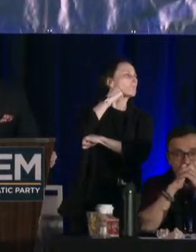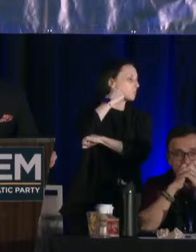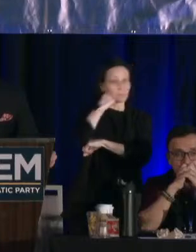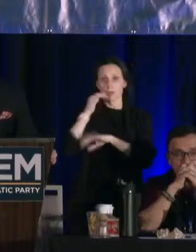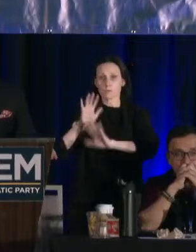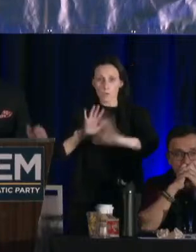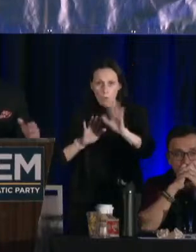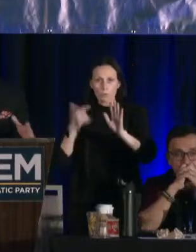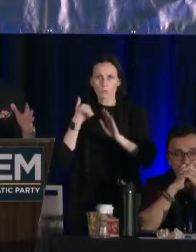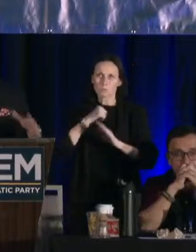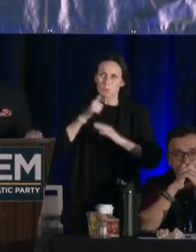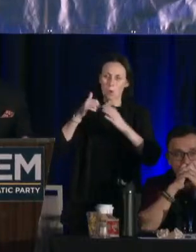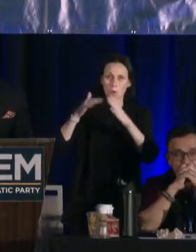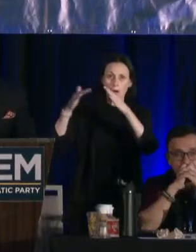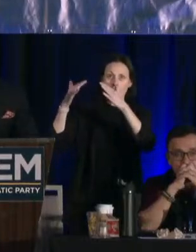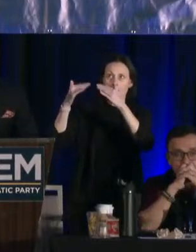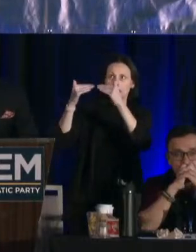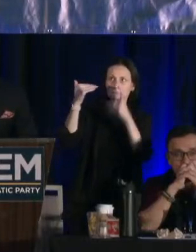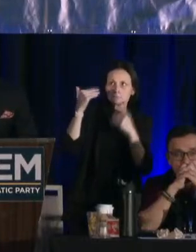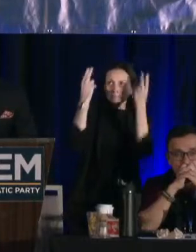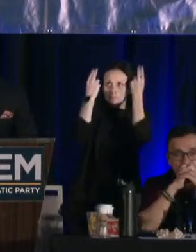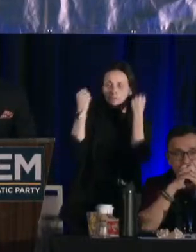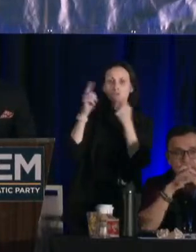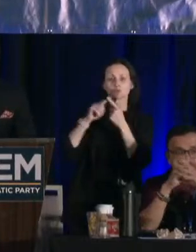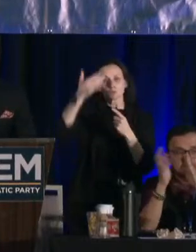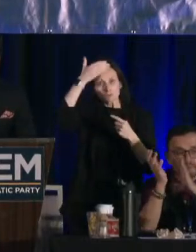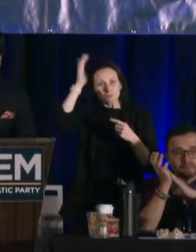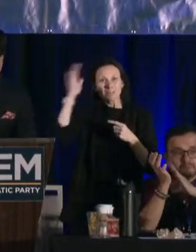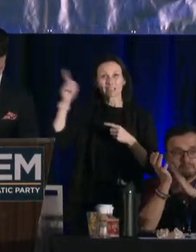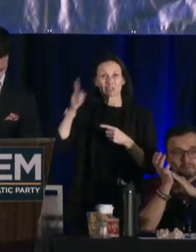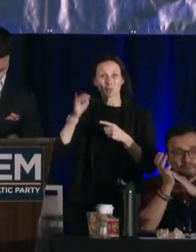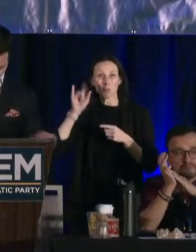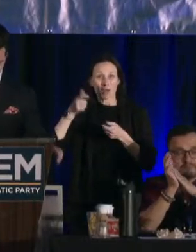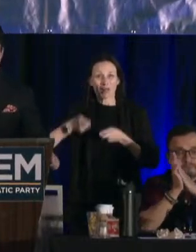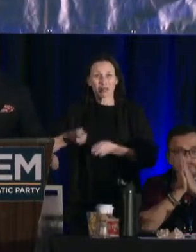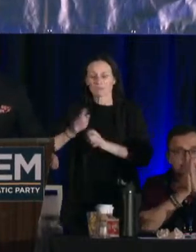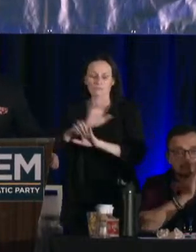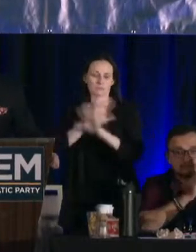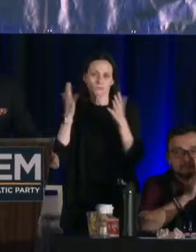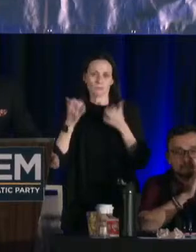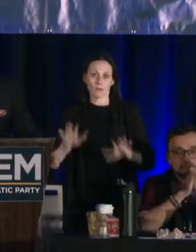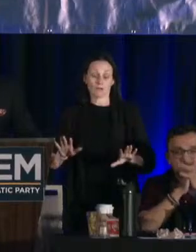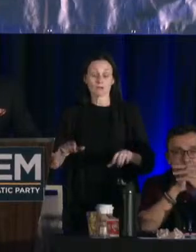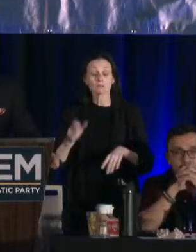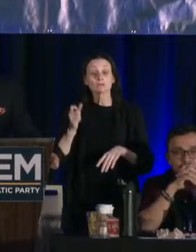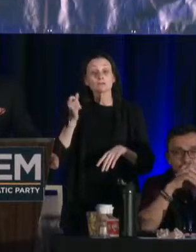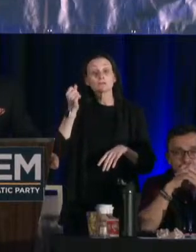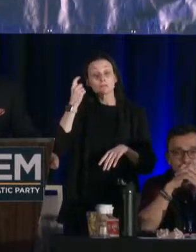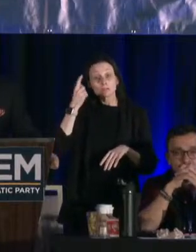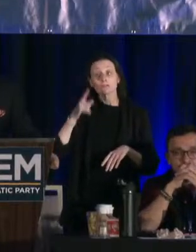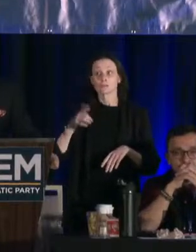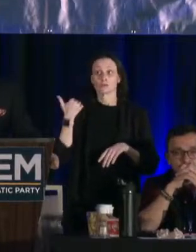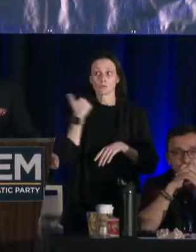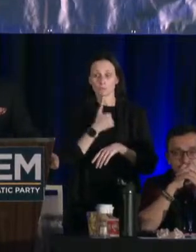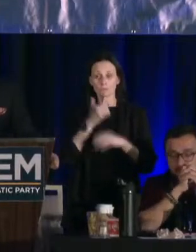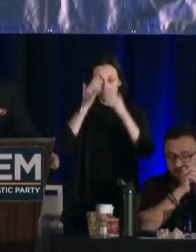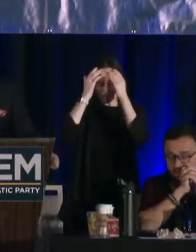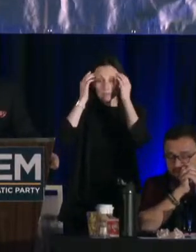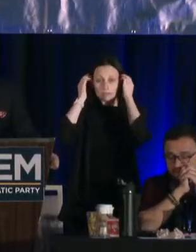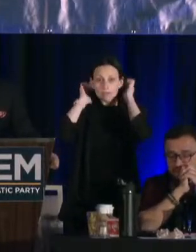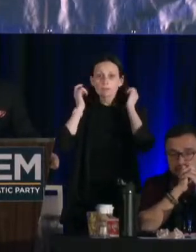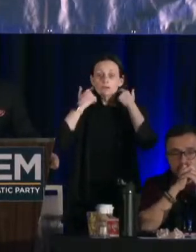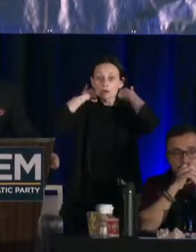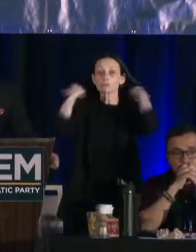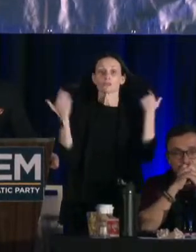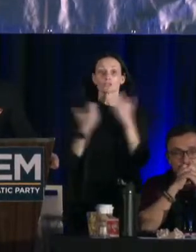to Donald Trump and his odious machinery. Together, not only will we protect the legacies of the